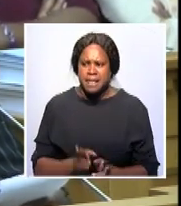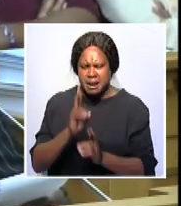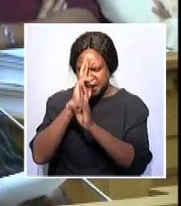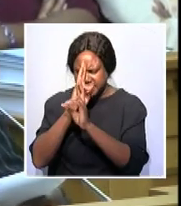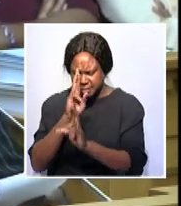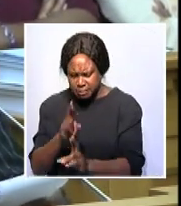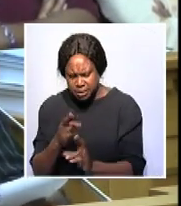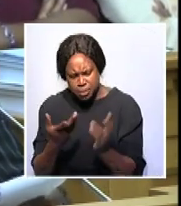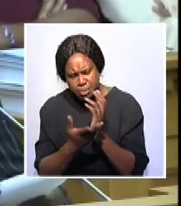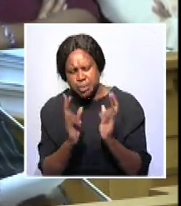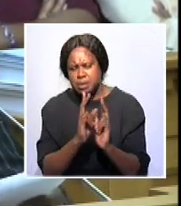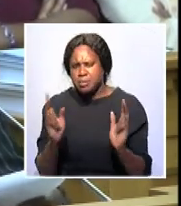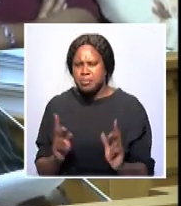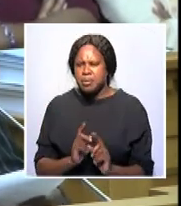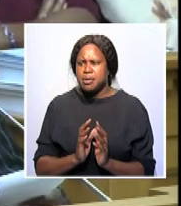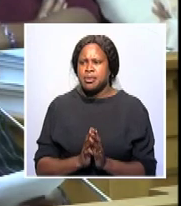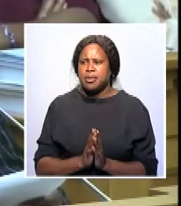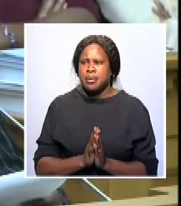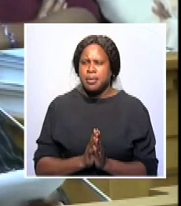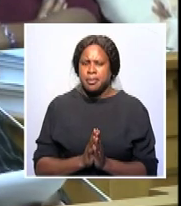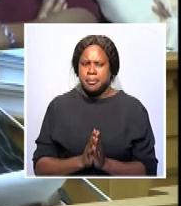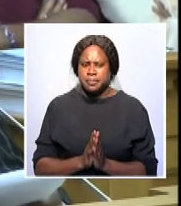by all the people, all the tribes, or whatever you can call it.